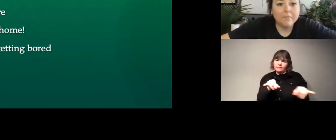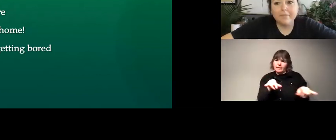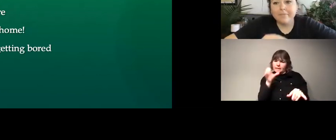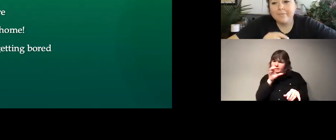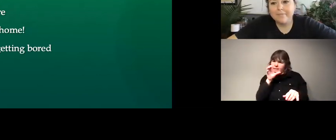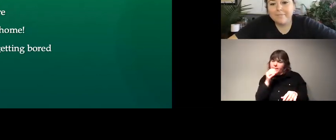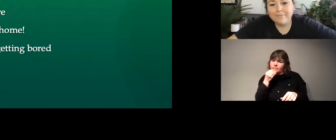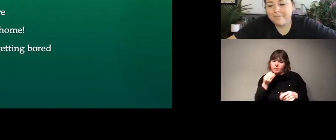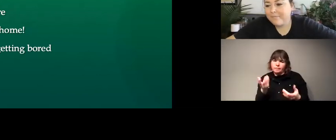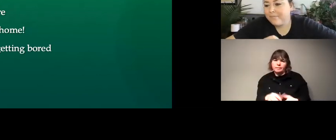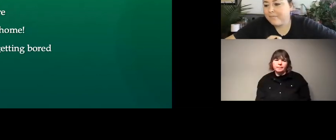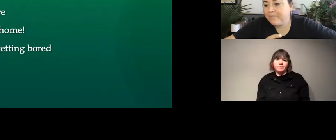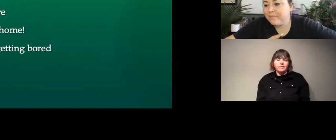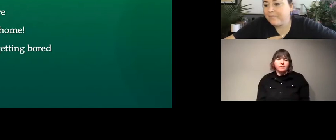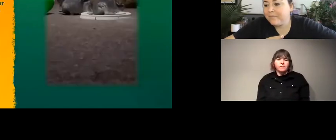need.